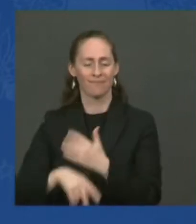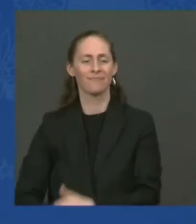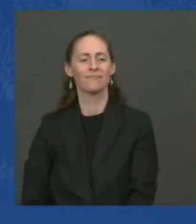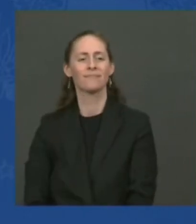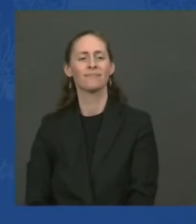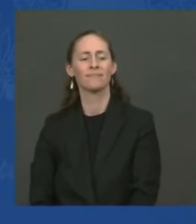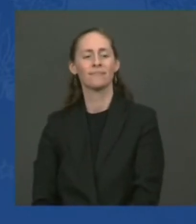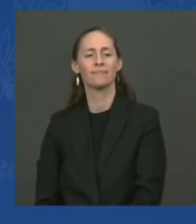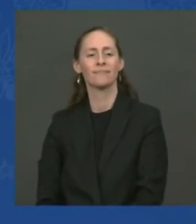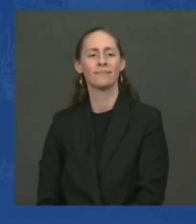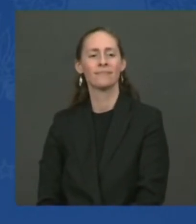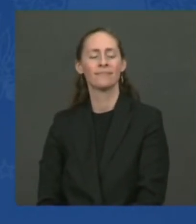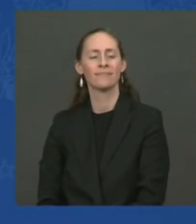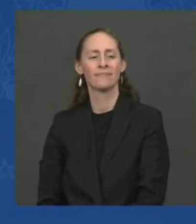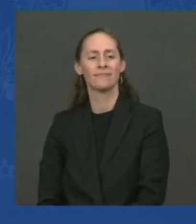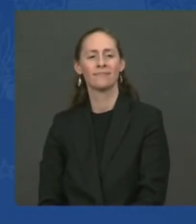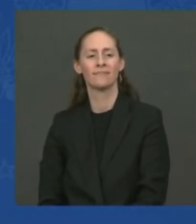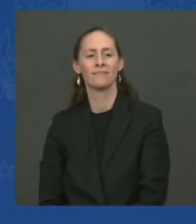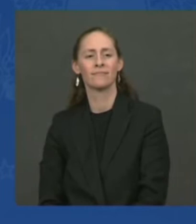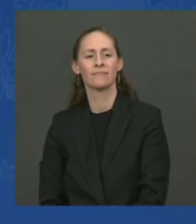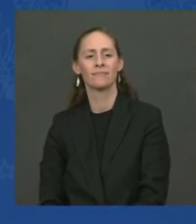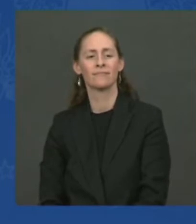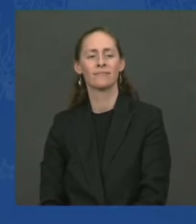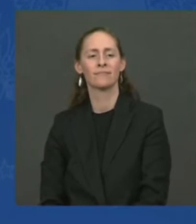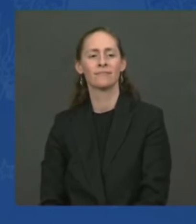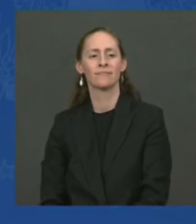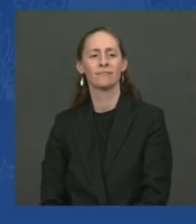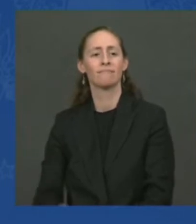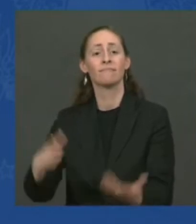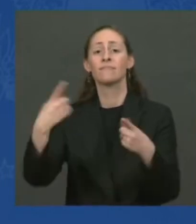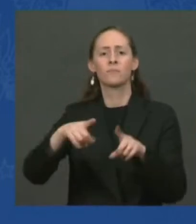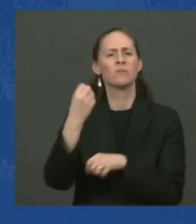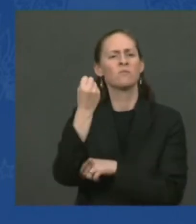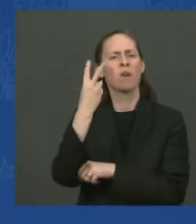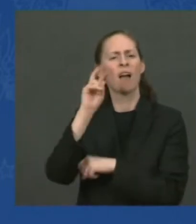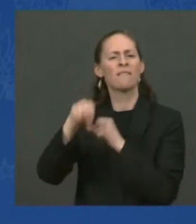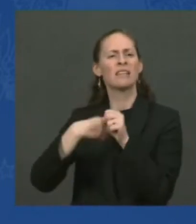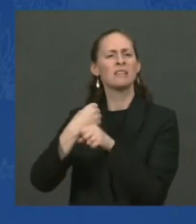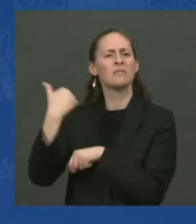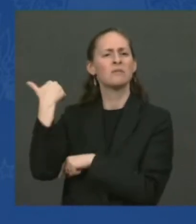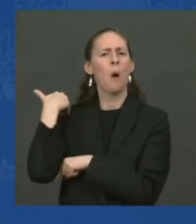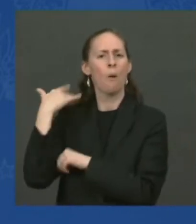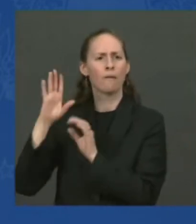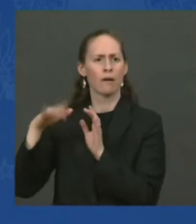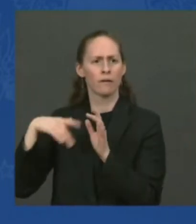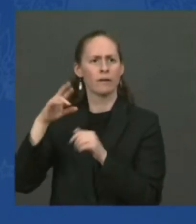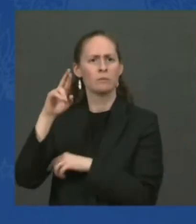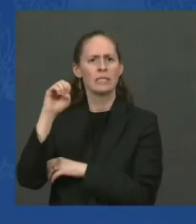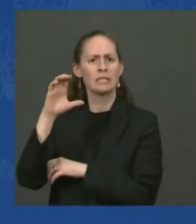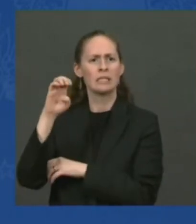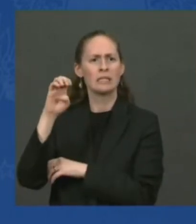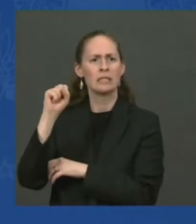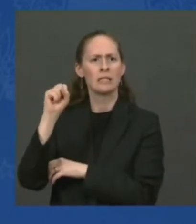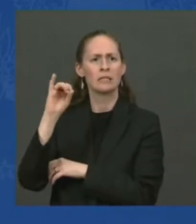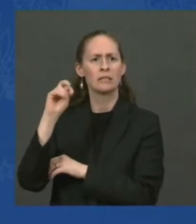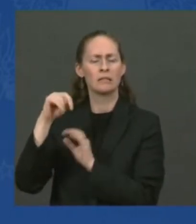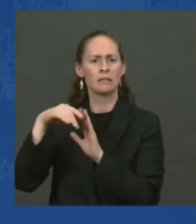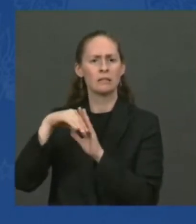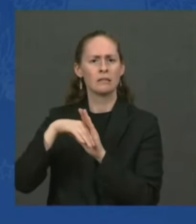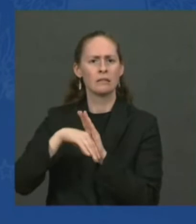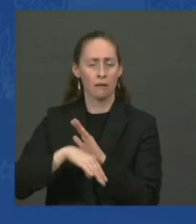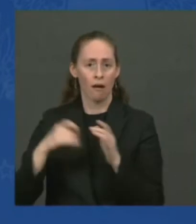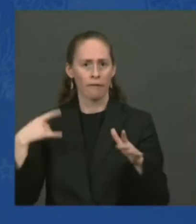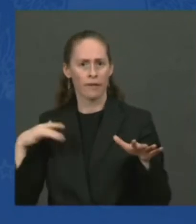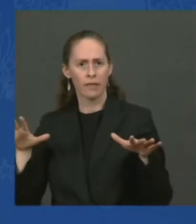of a depression for the construction industry, and many of my fellow journeyman workers, my